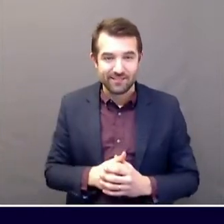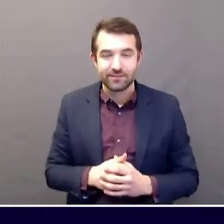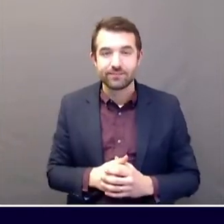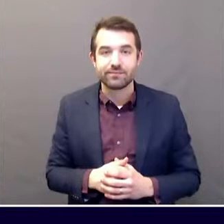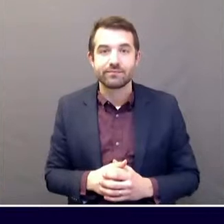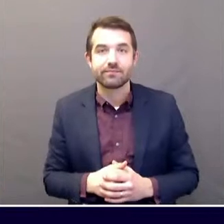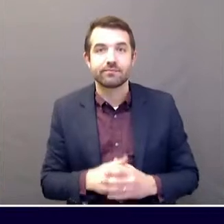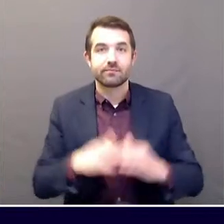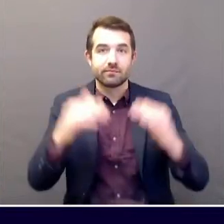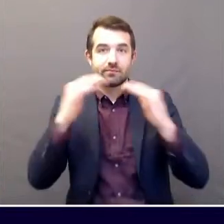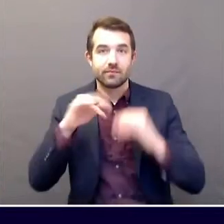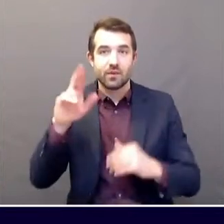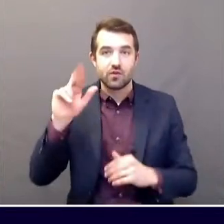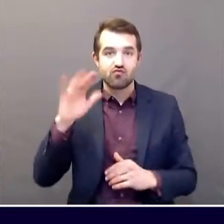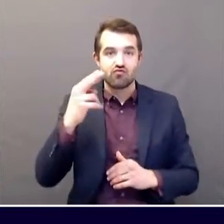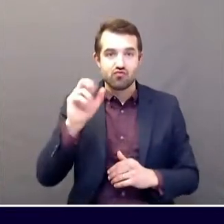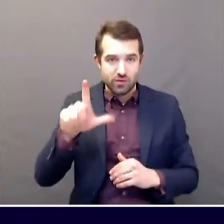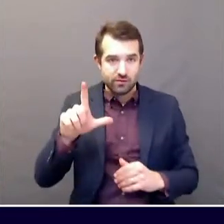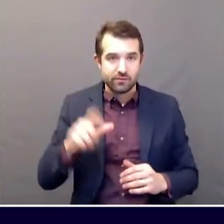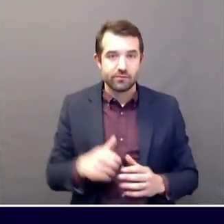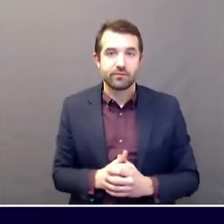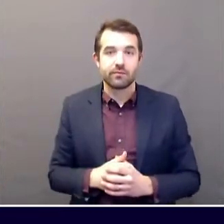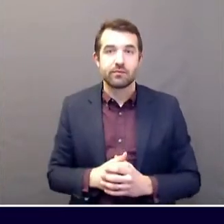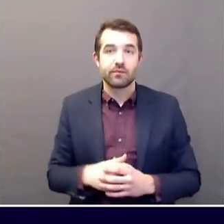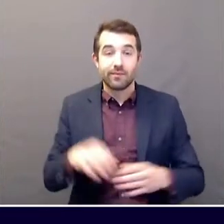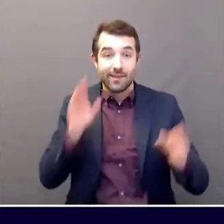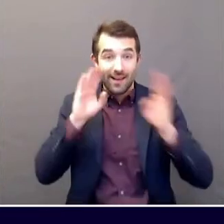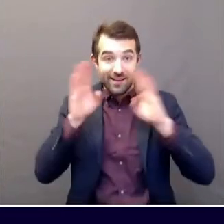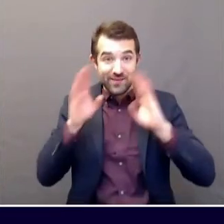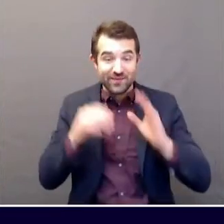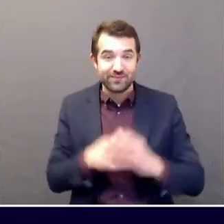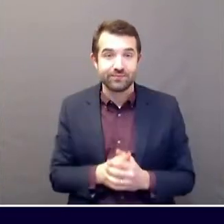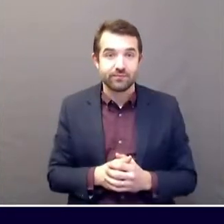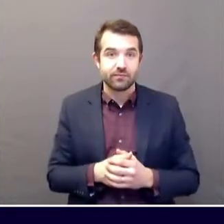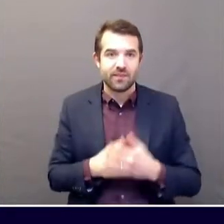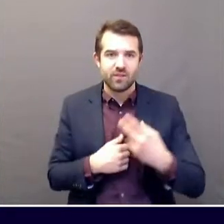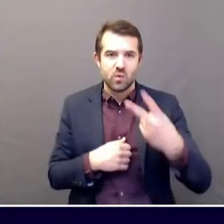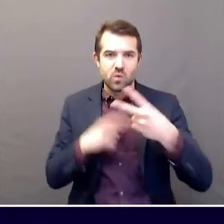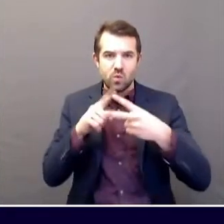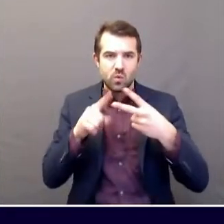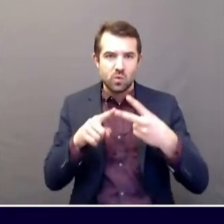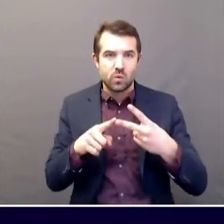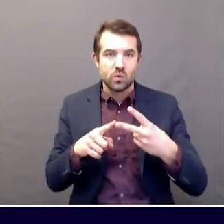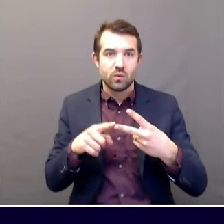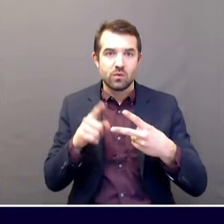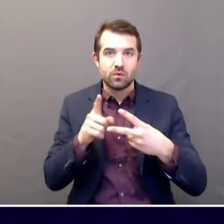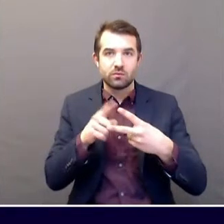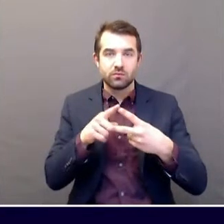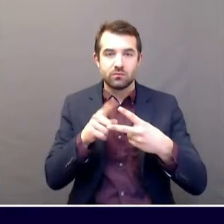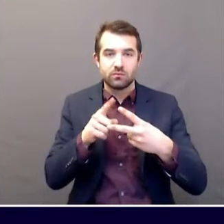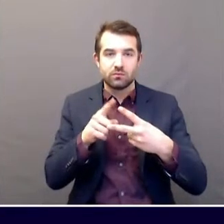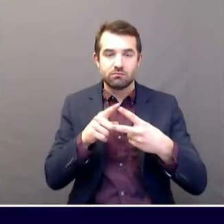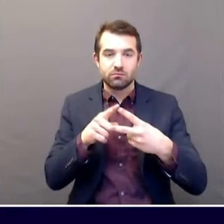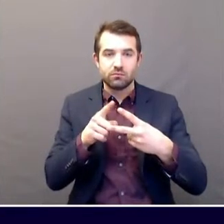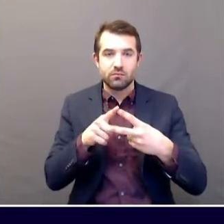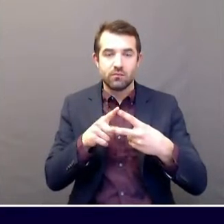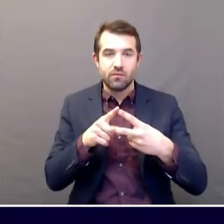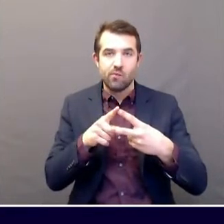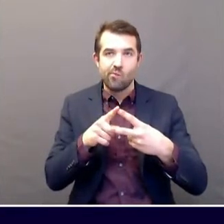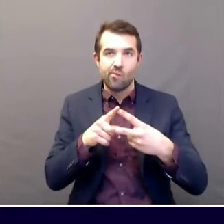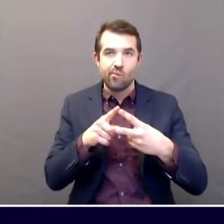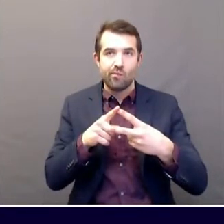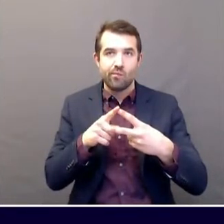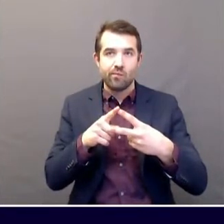Hi, Dr. Shaw. So I have two questions. My first question is about the long-term